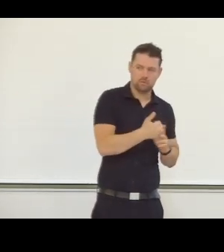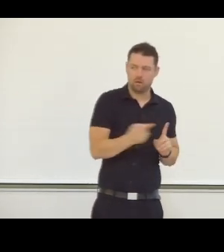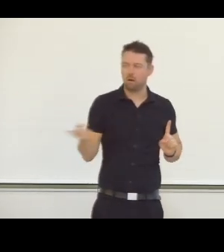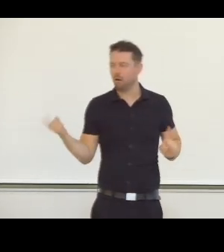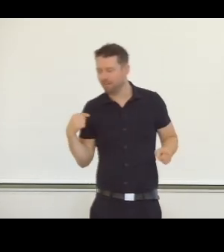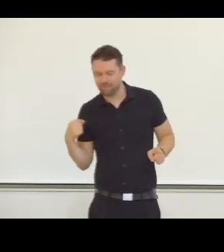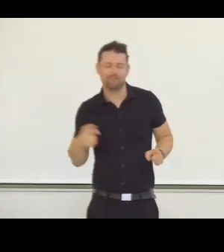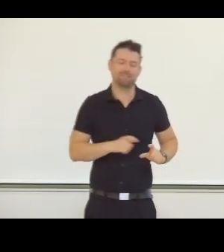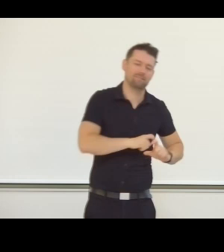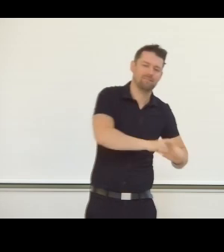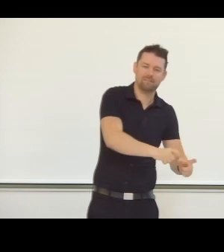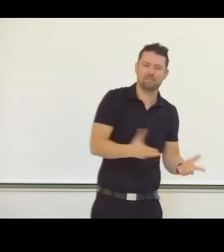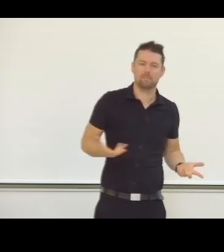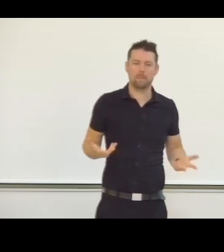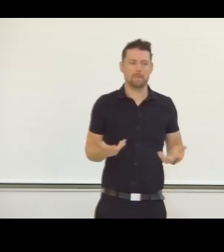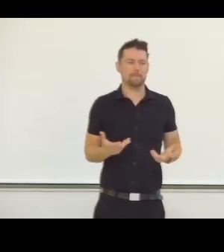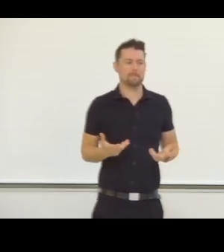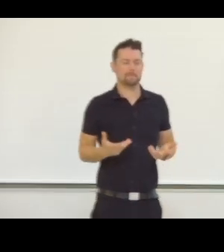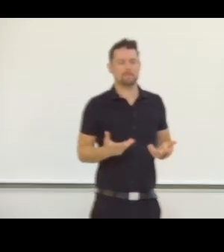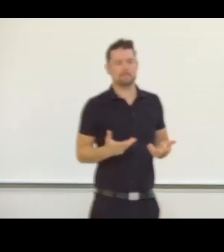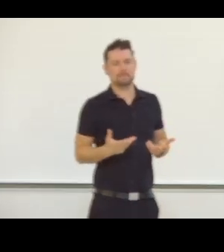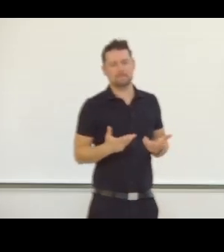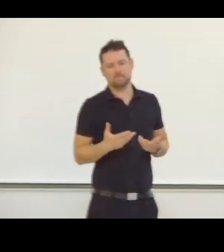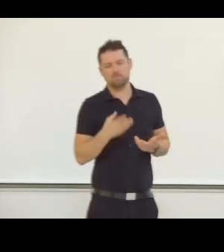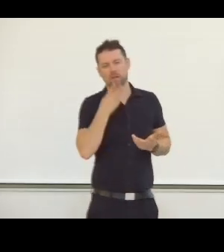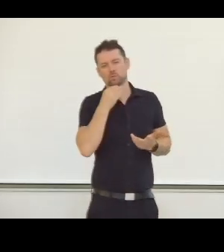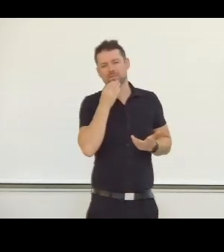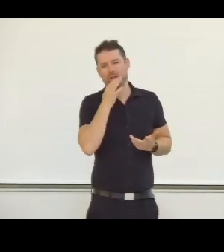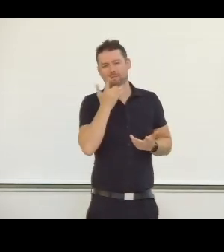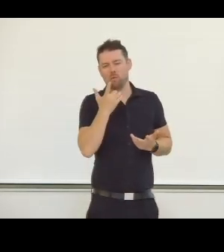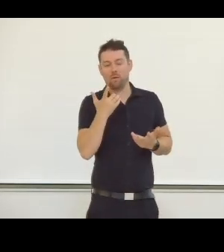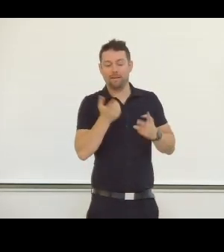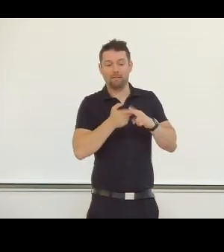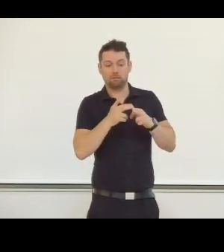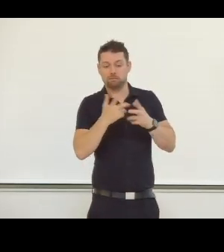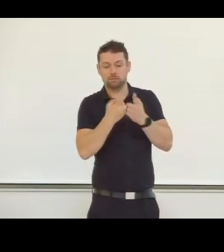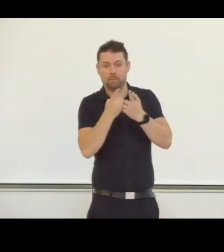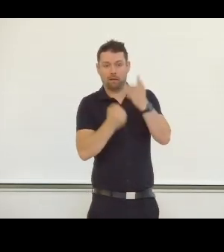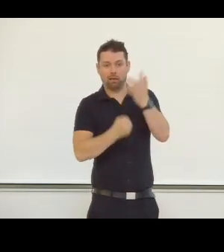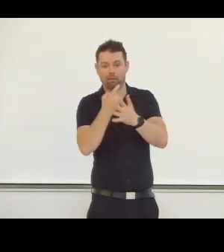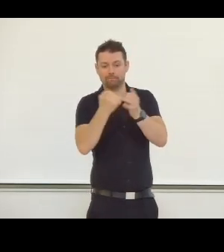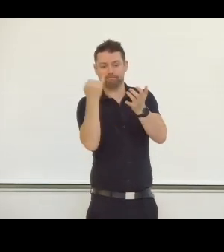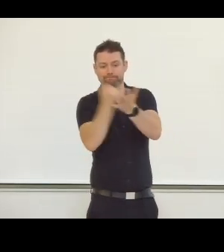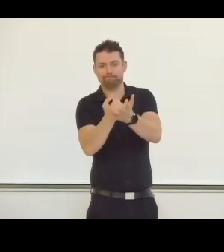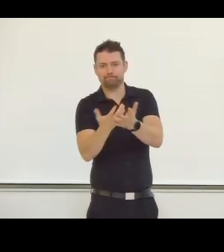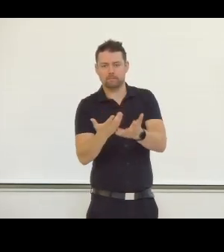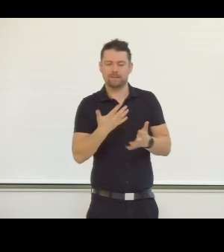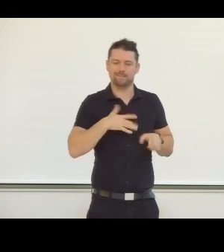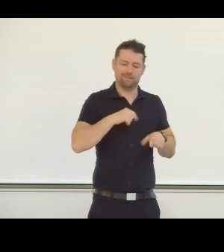really interesting when we go into, maintenance. That something does not go as anticipated.